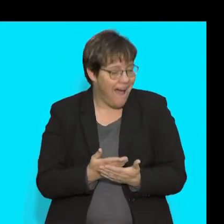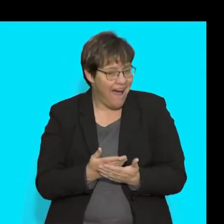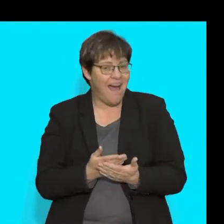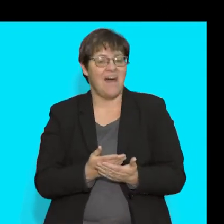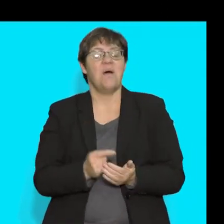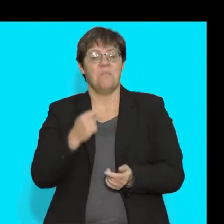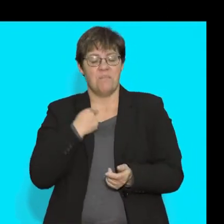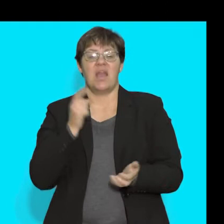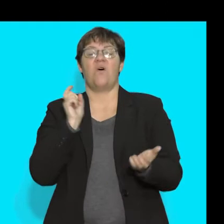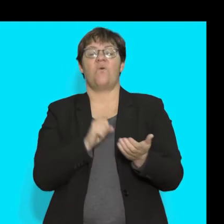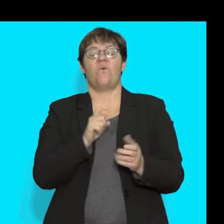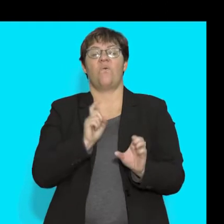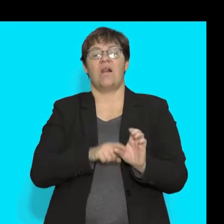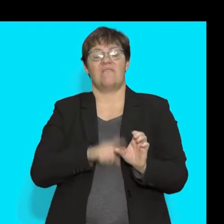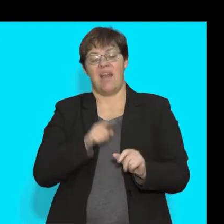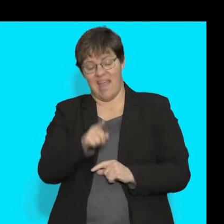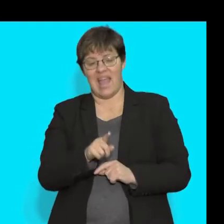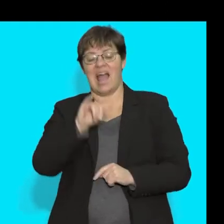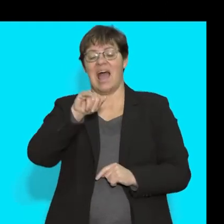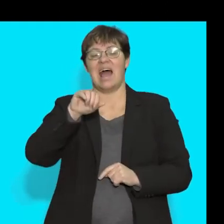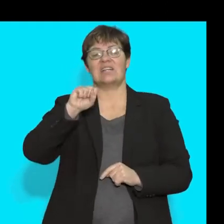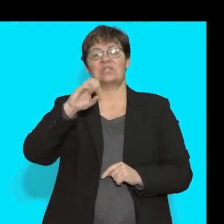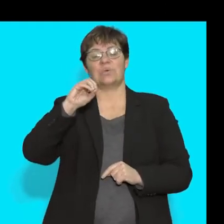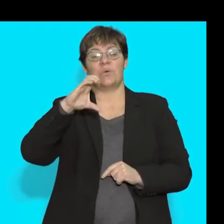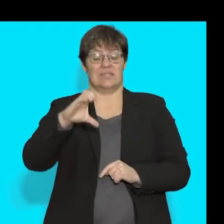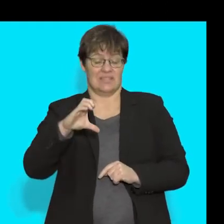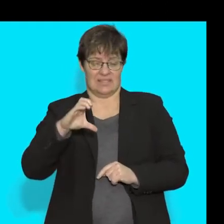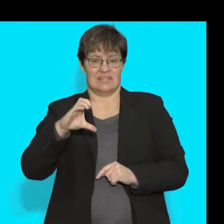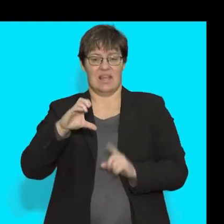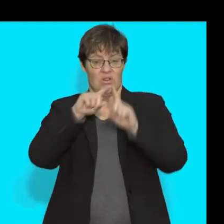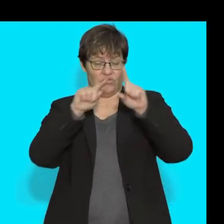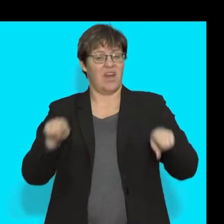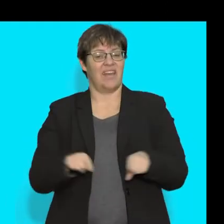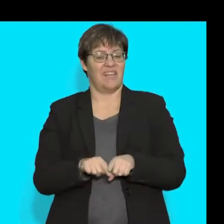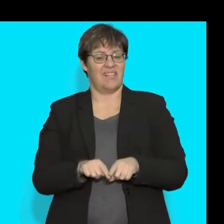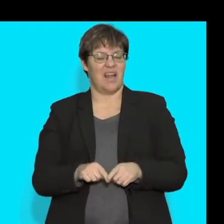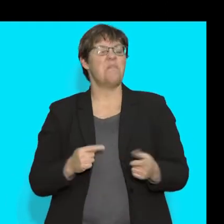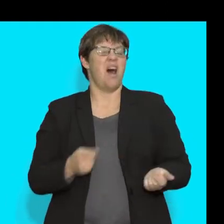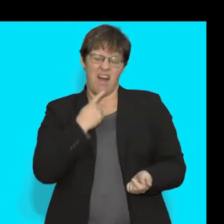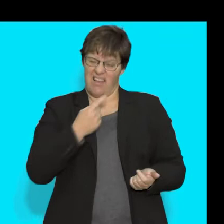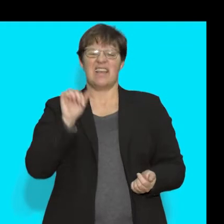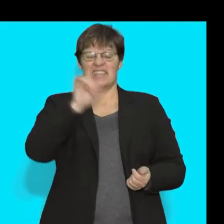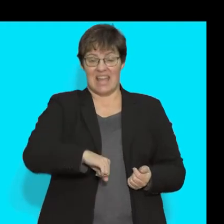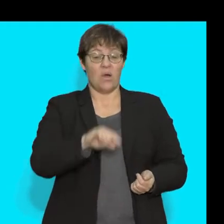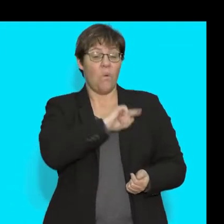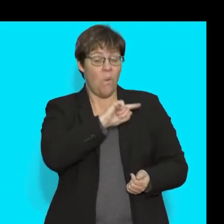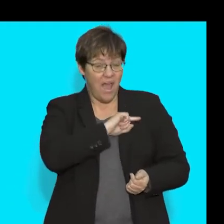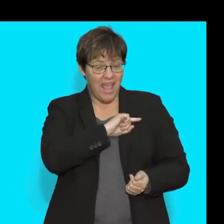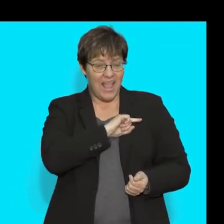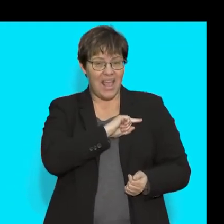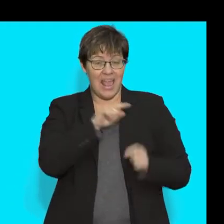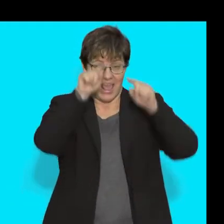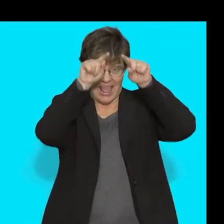will qualify my triangle as an isosceles triangle. Then I can claim